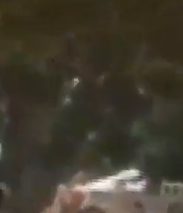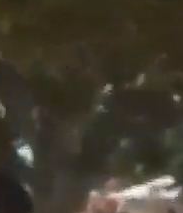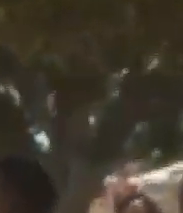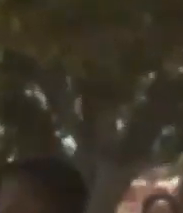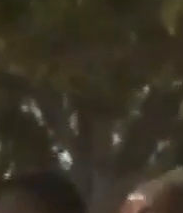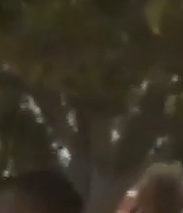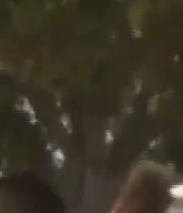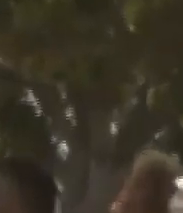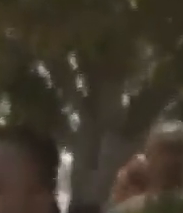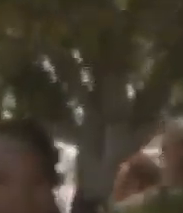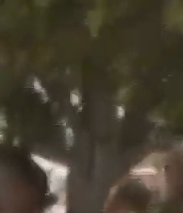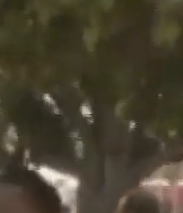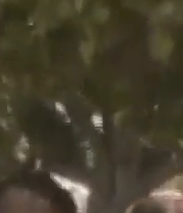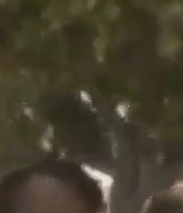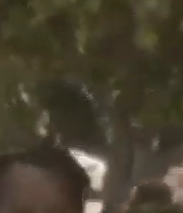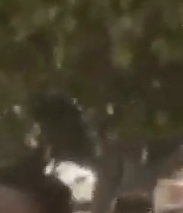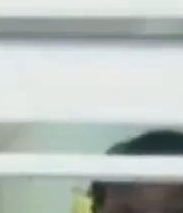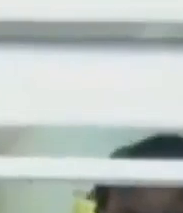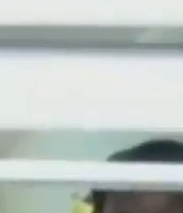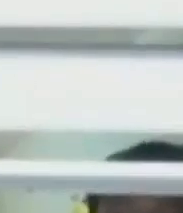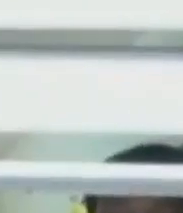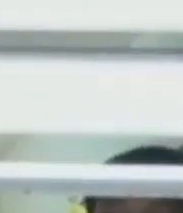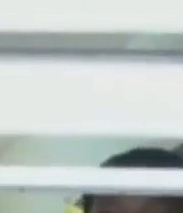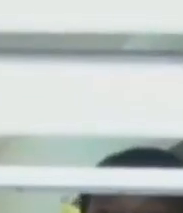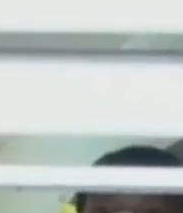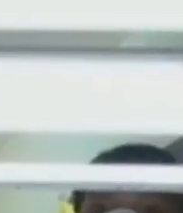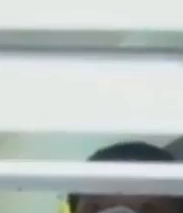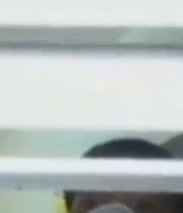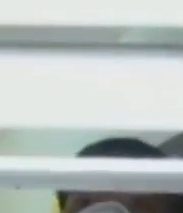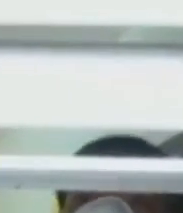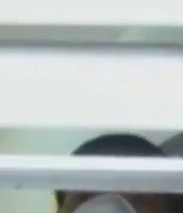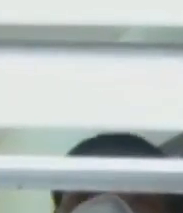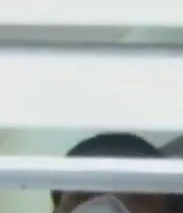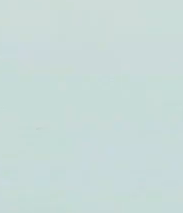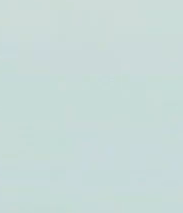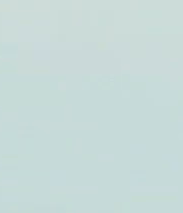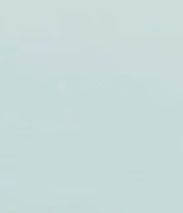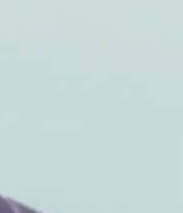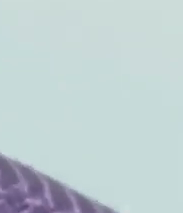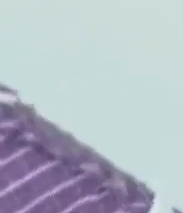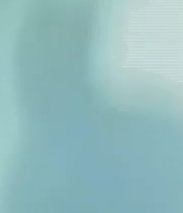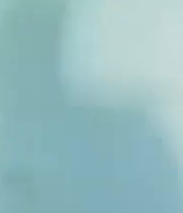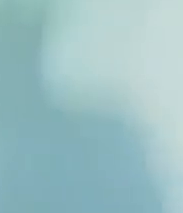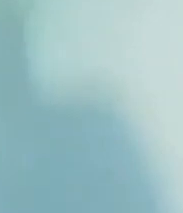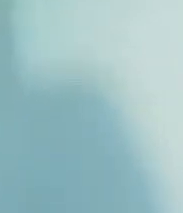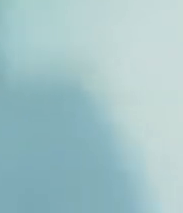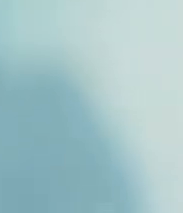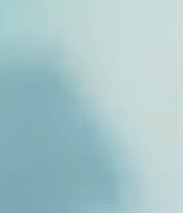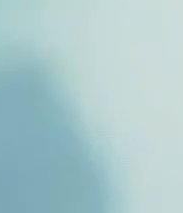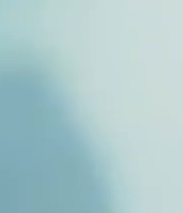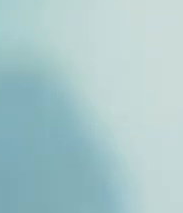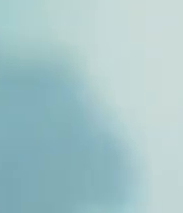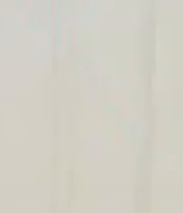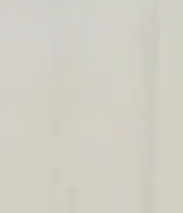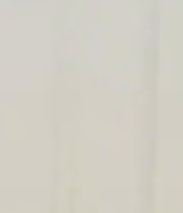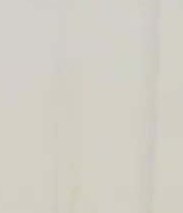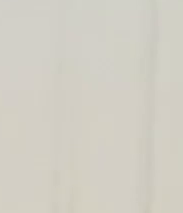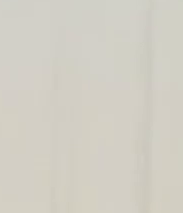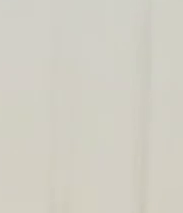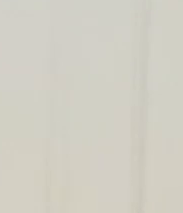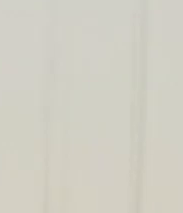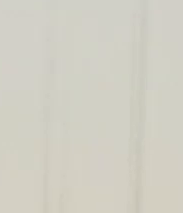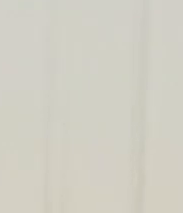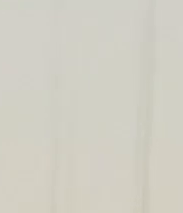Today we officially launched the sanitization program, the extensive cleaning